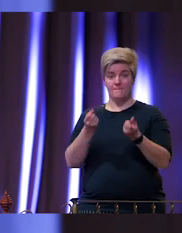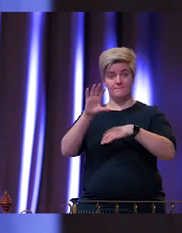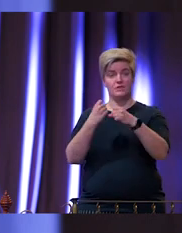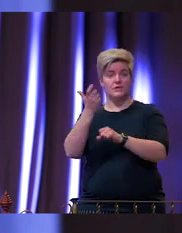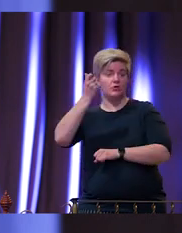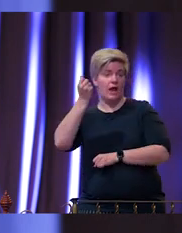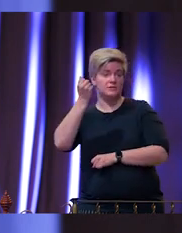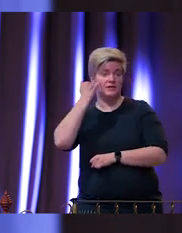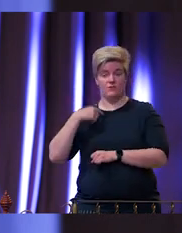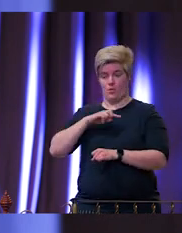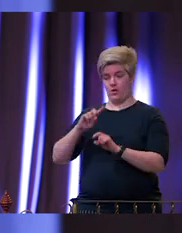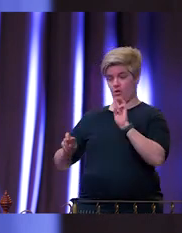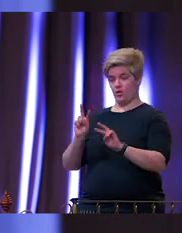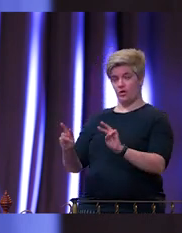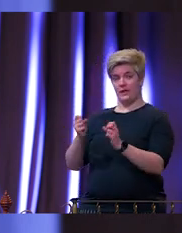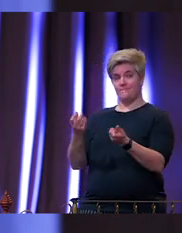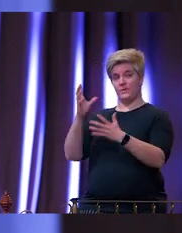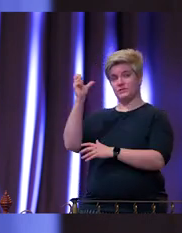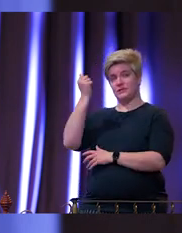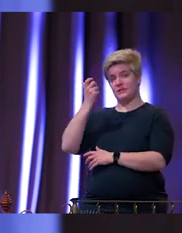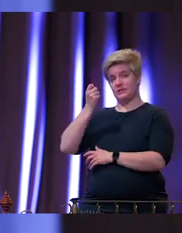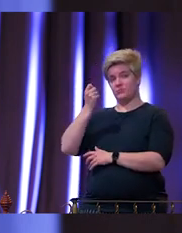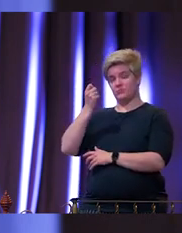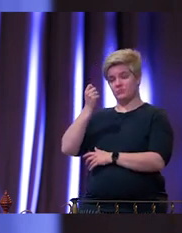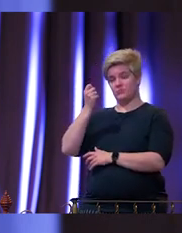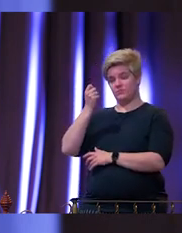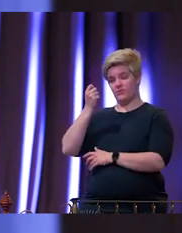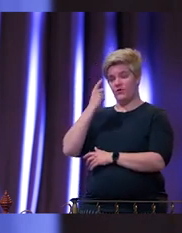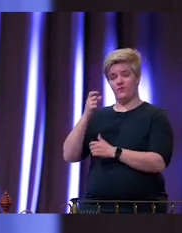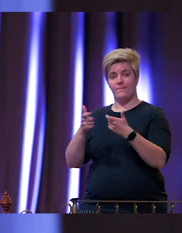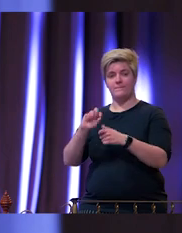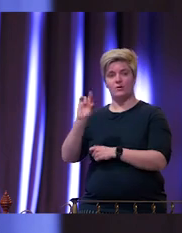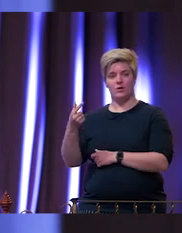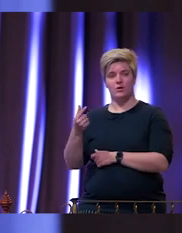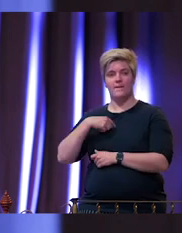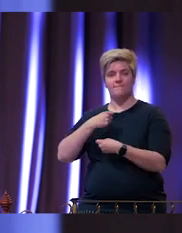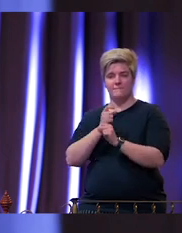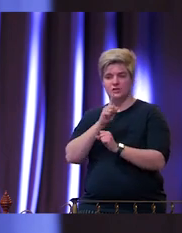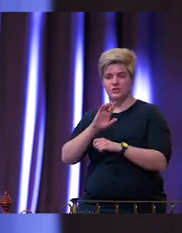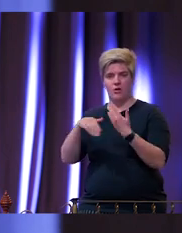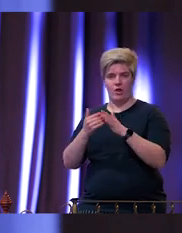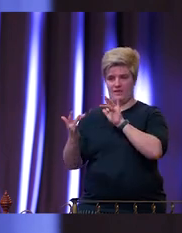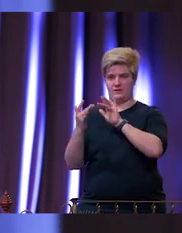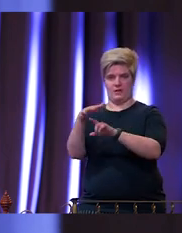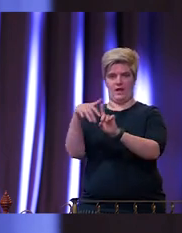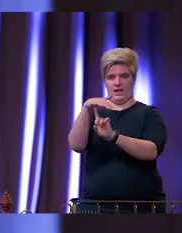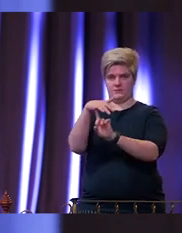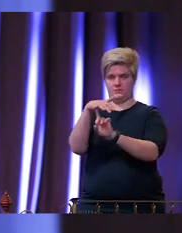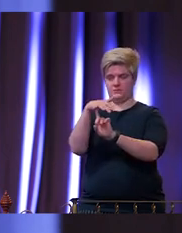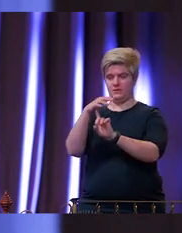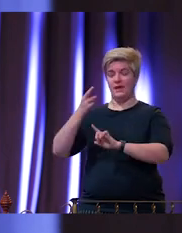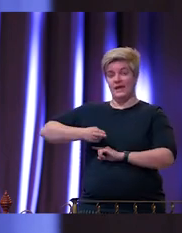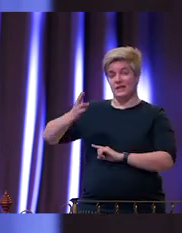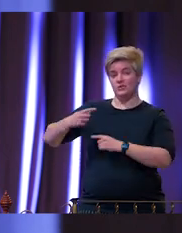we're only looking at multi-year grants for large organizations, and thank you, Commissioner Harkey, for giving the context, right? Historically, we know